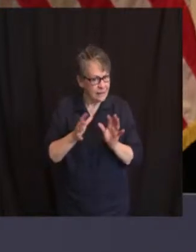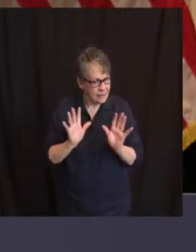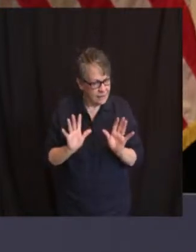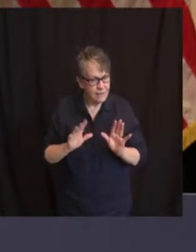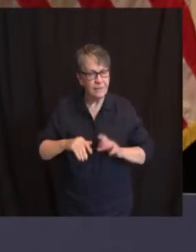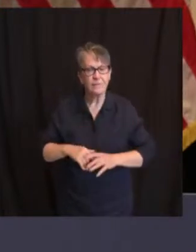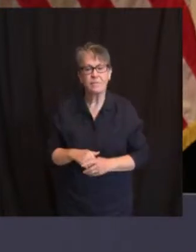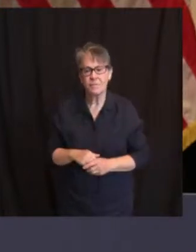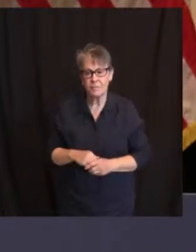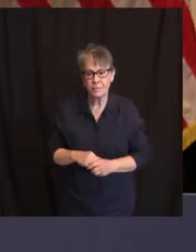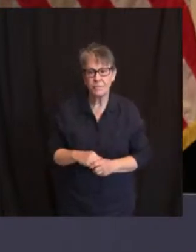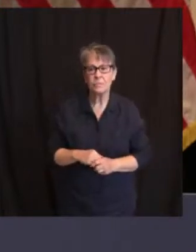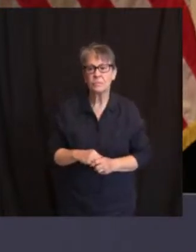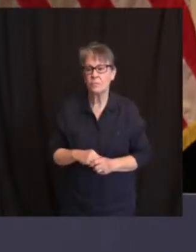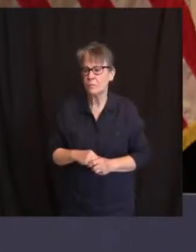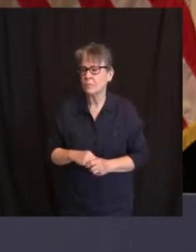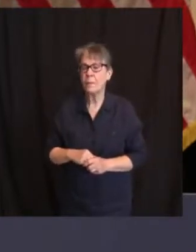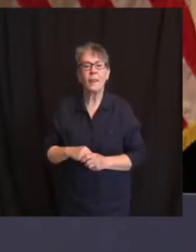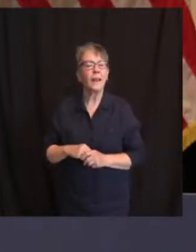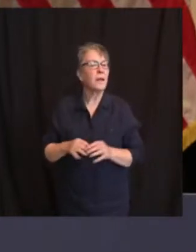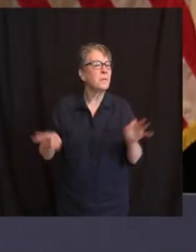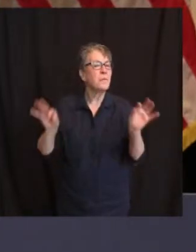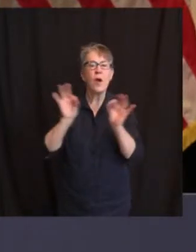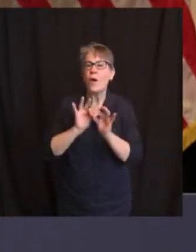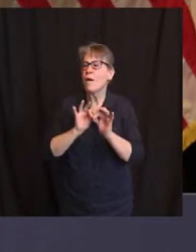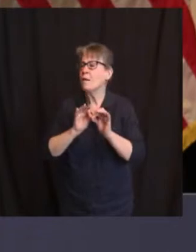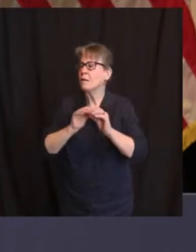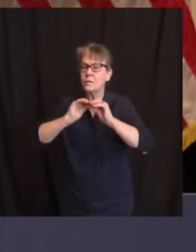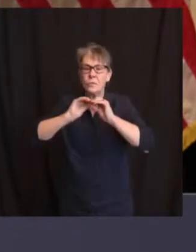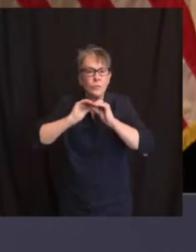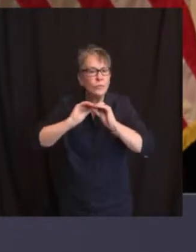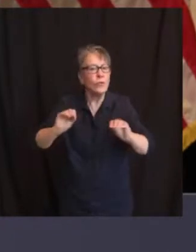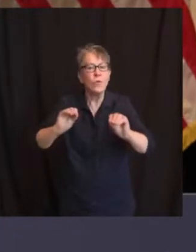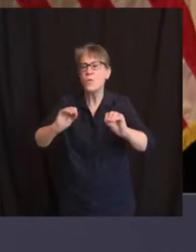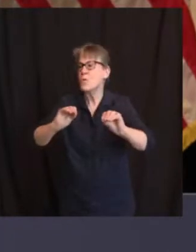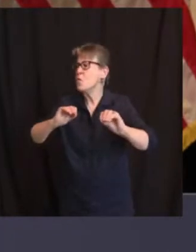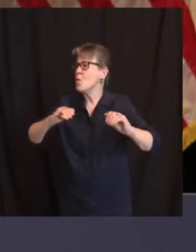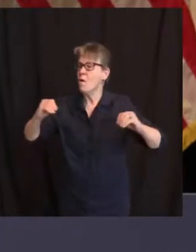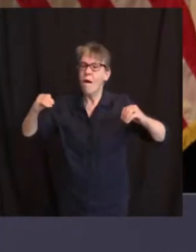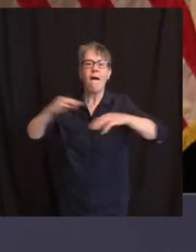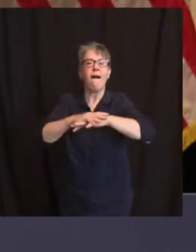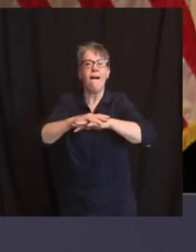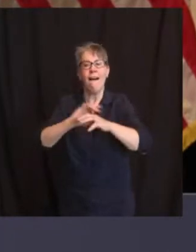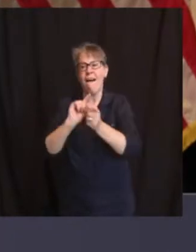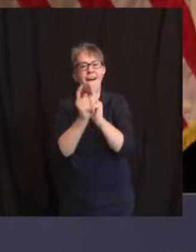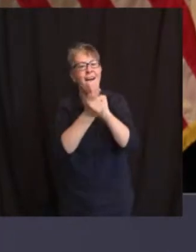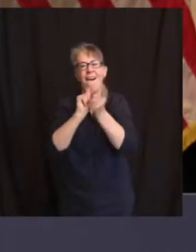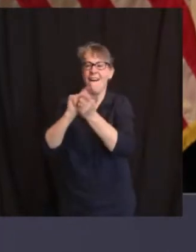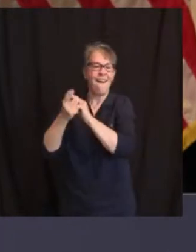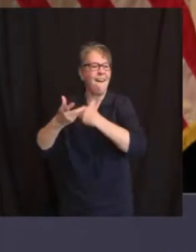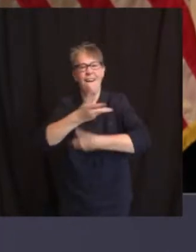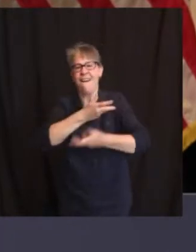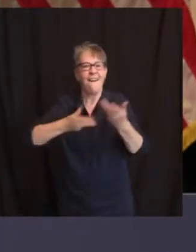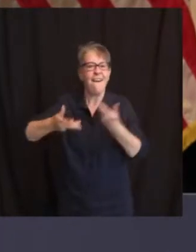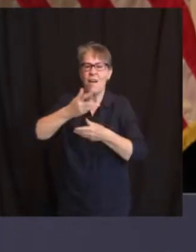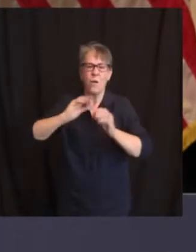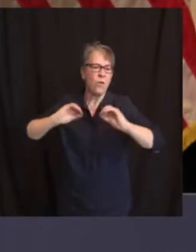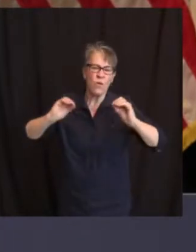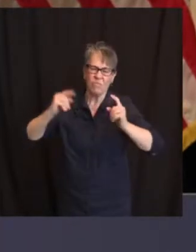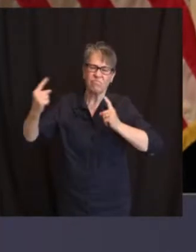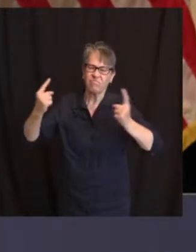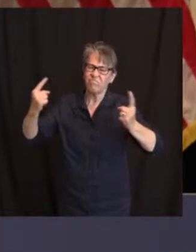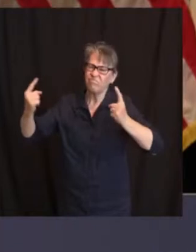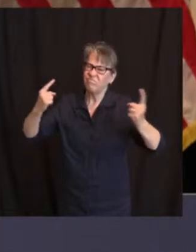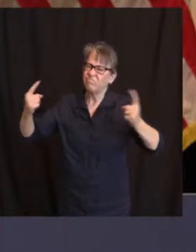we have, or the less amount we have, the better. It just is that simple. The faster we'll be